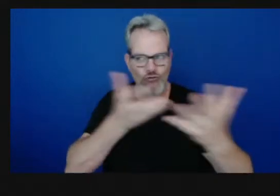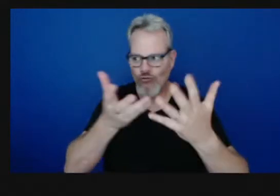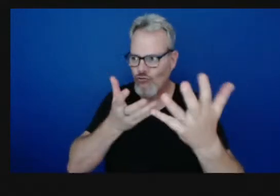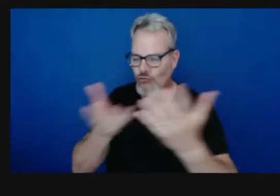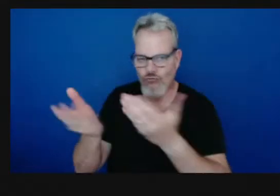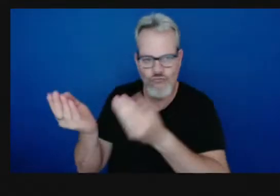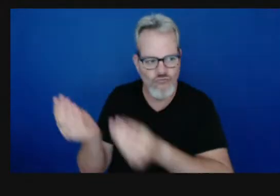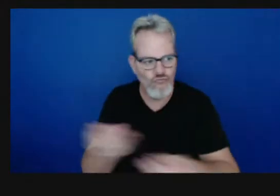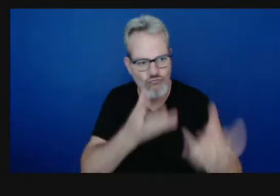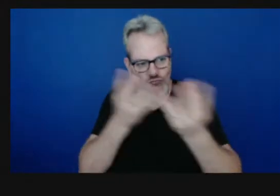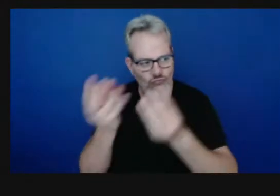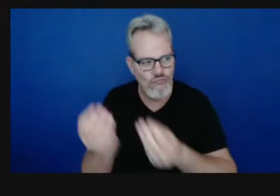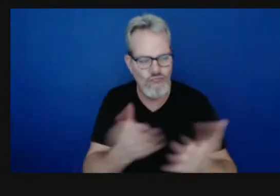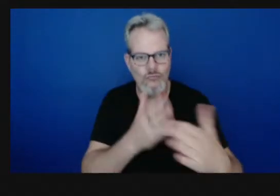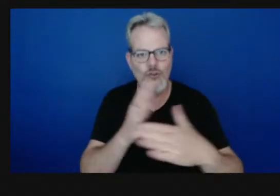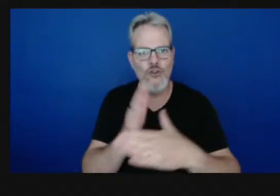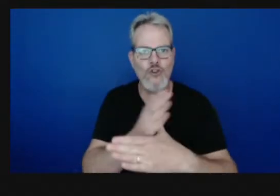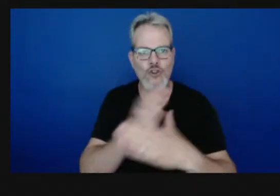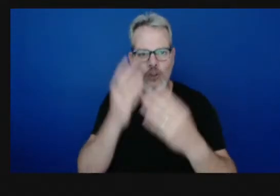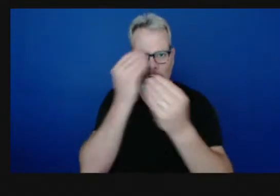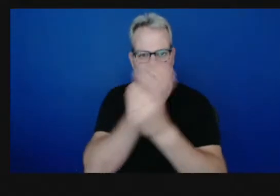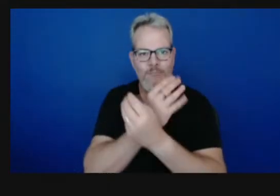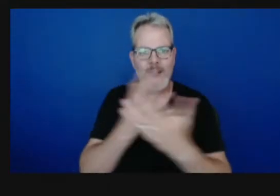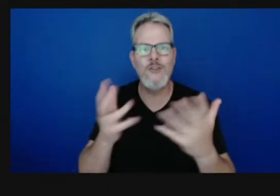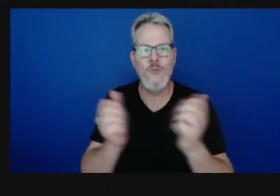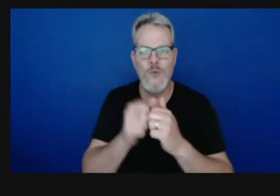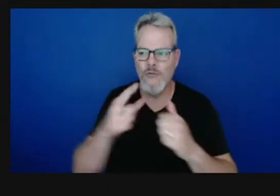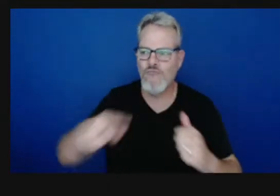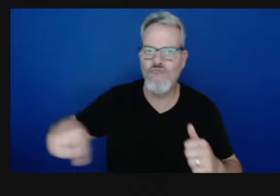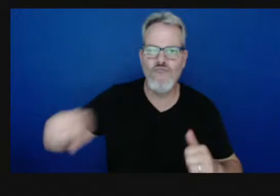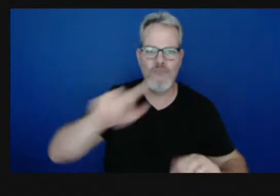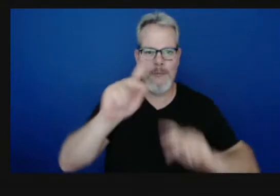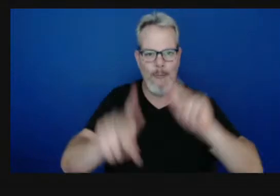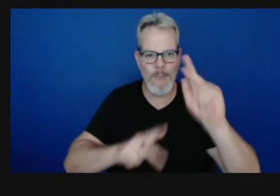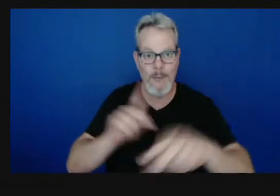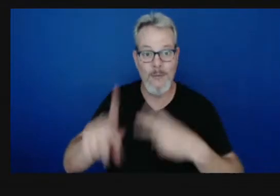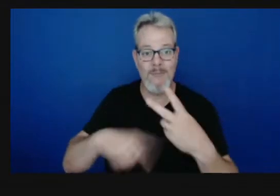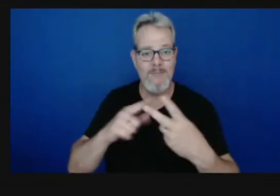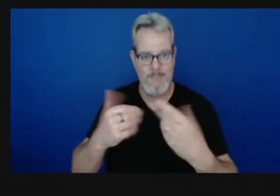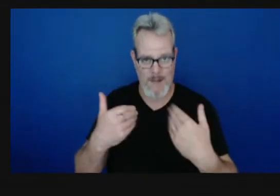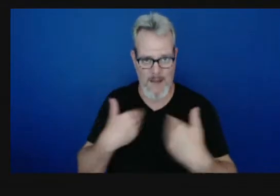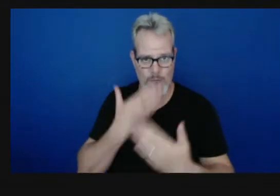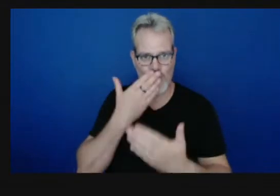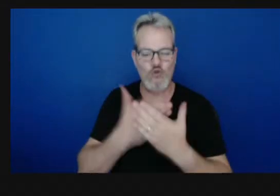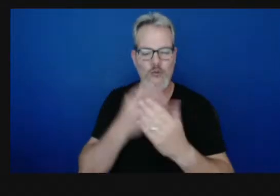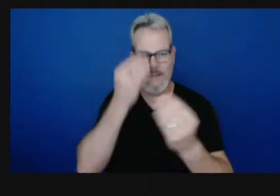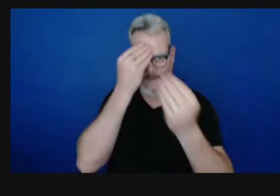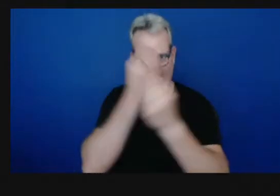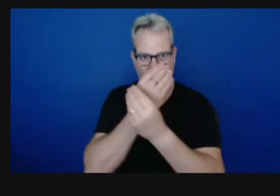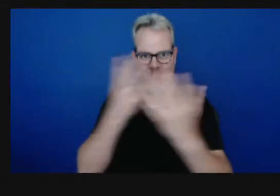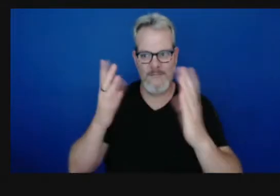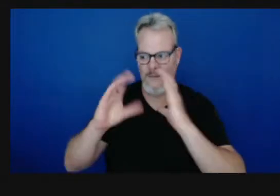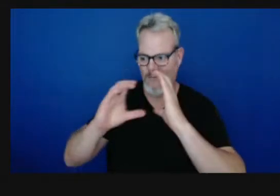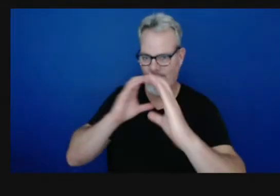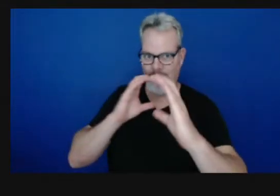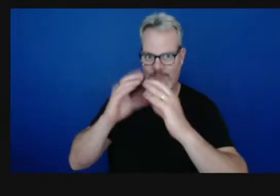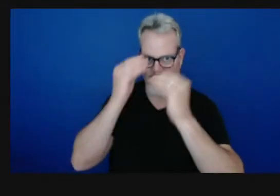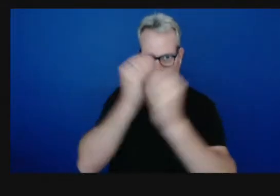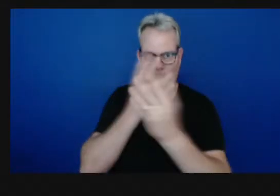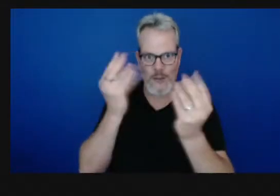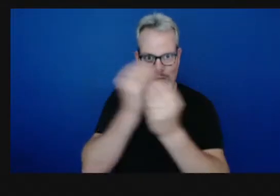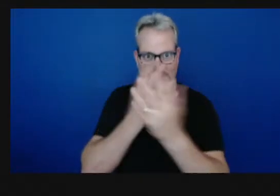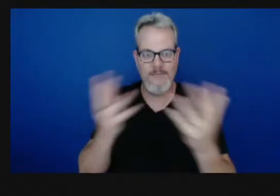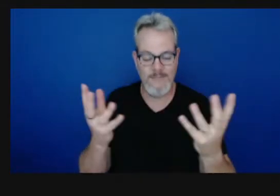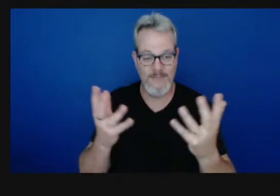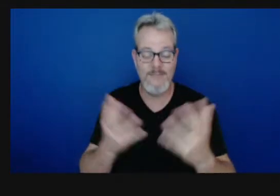people, as well as having the information itself. So both those things are super important. So yeah, I hear you. Yeah, it's been